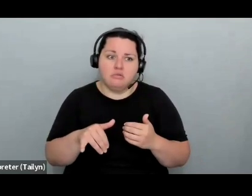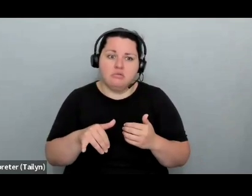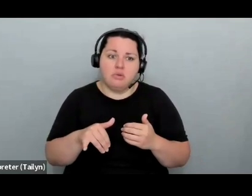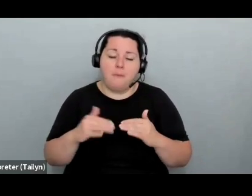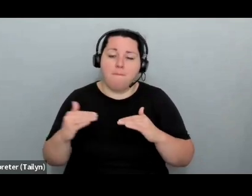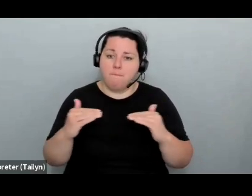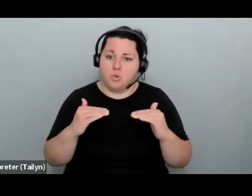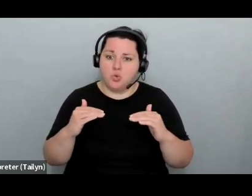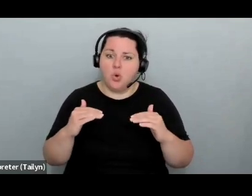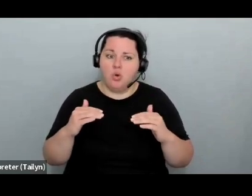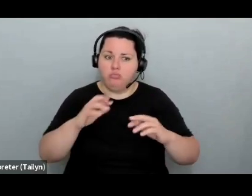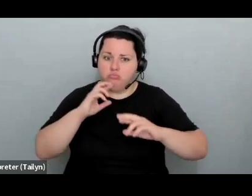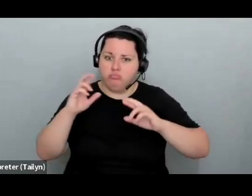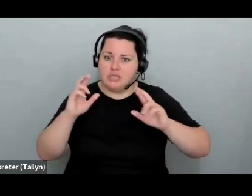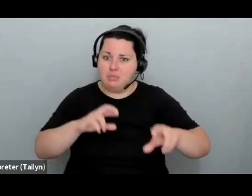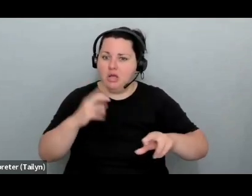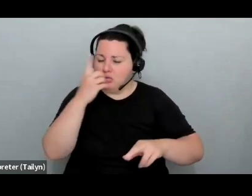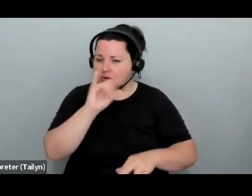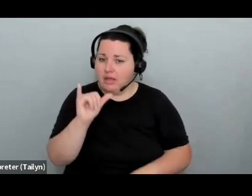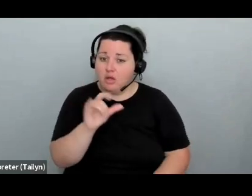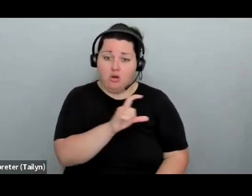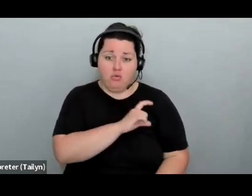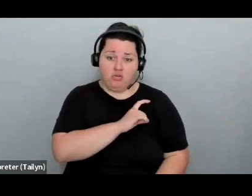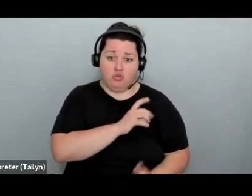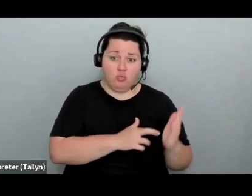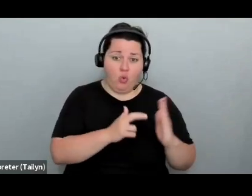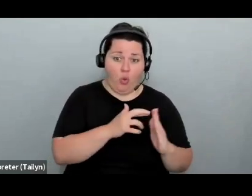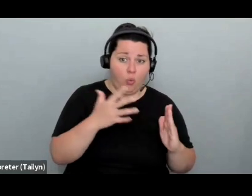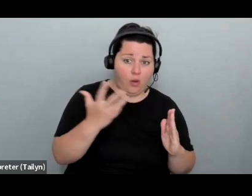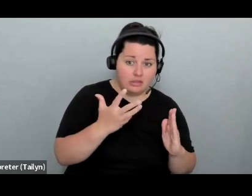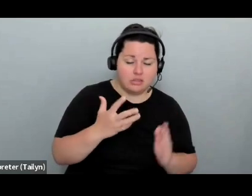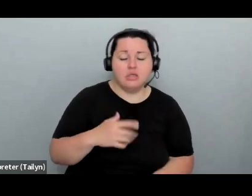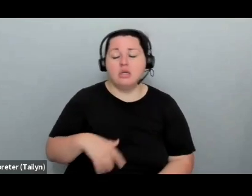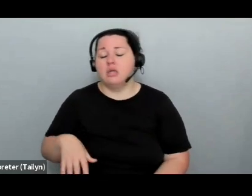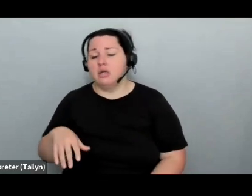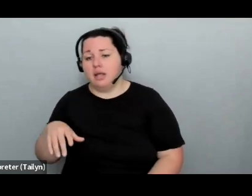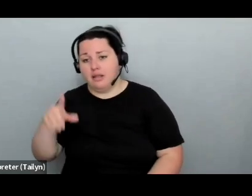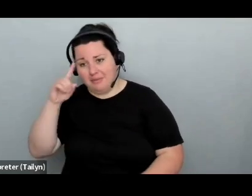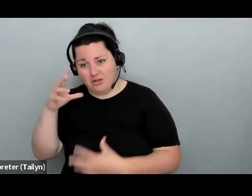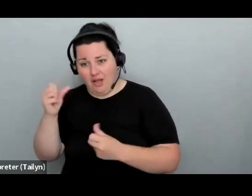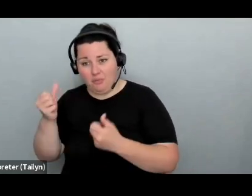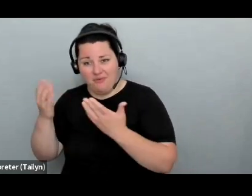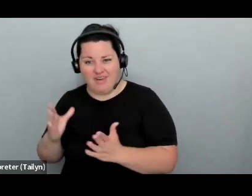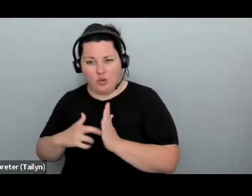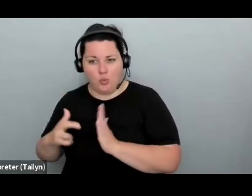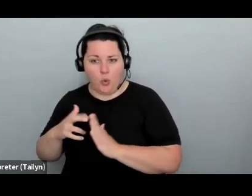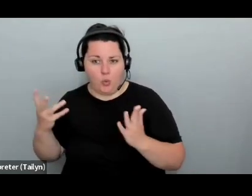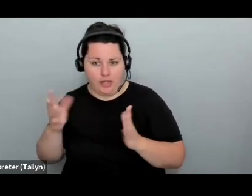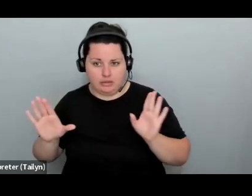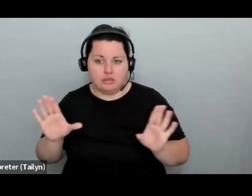mutual responses look like? What is the role of law enforcement in a mental health response? And what is the role of the mental health provider? So really